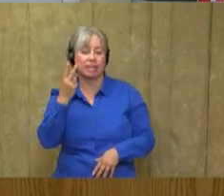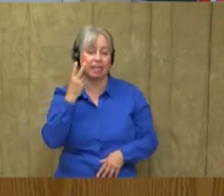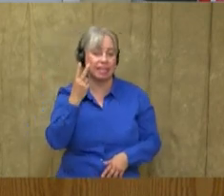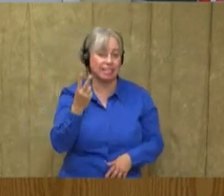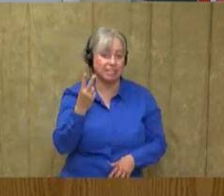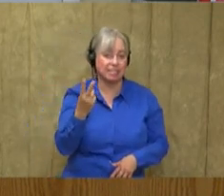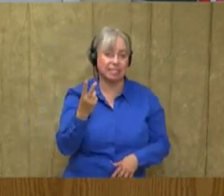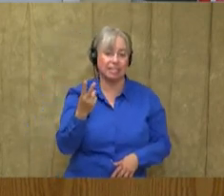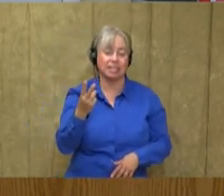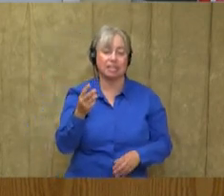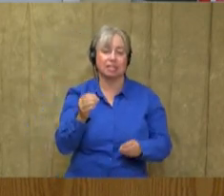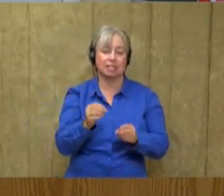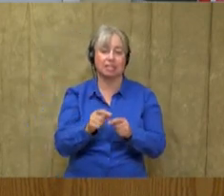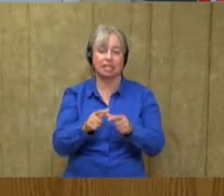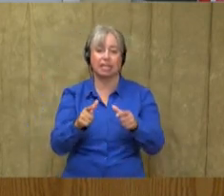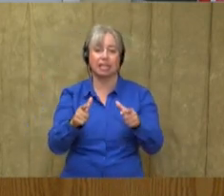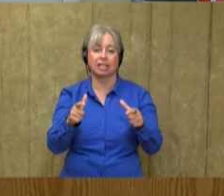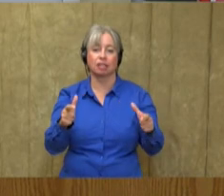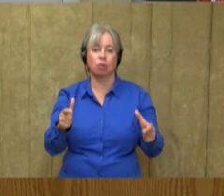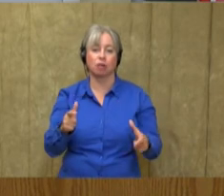it displace the water.